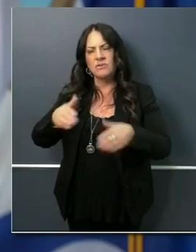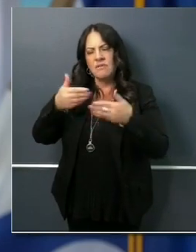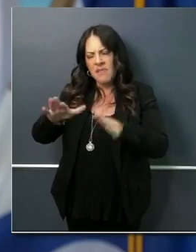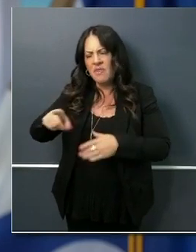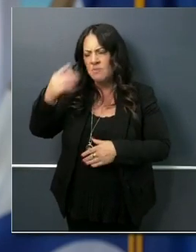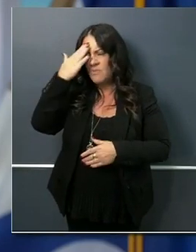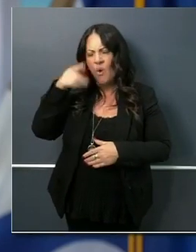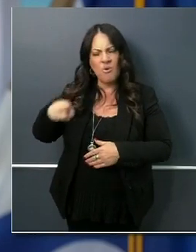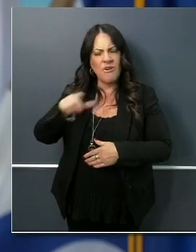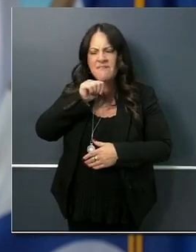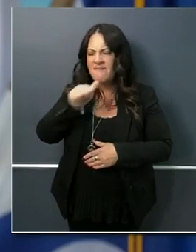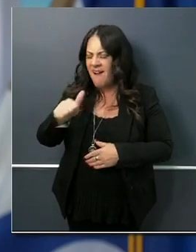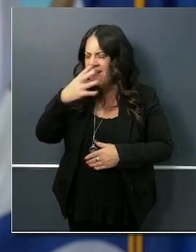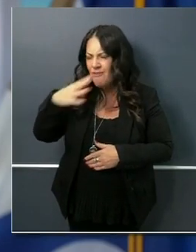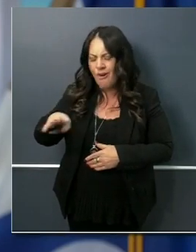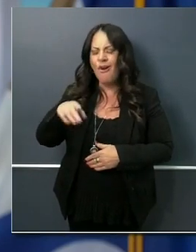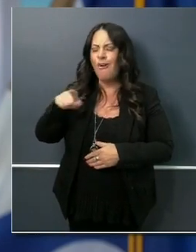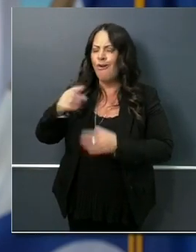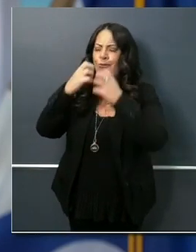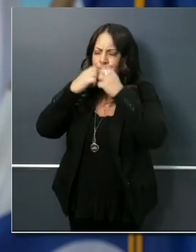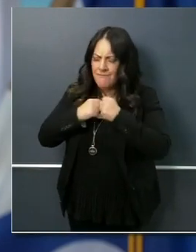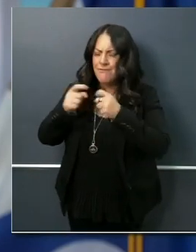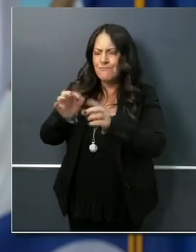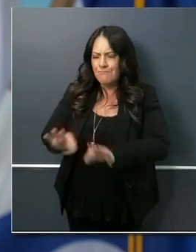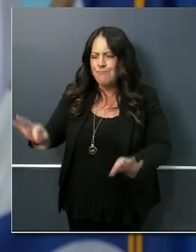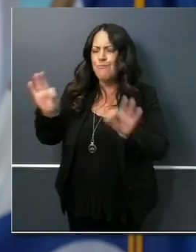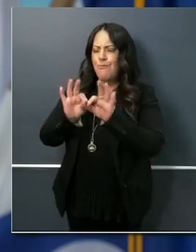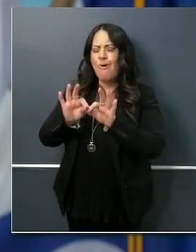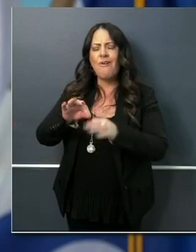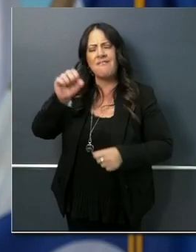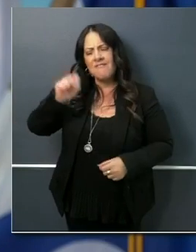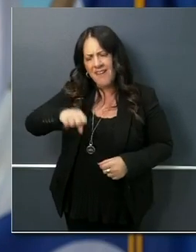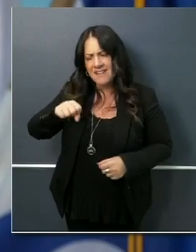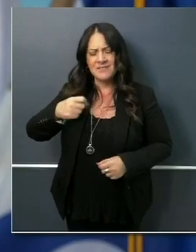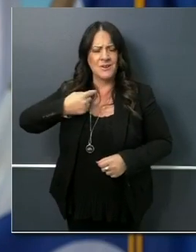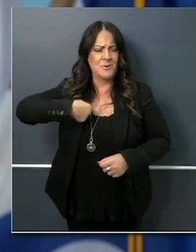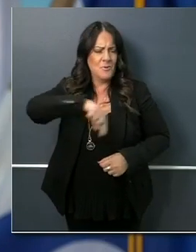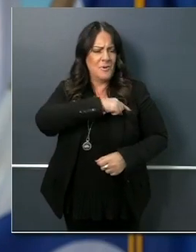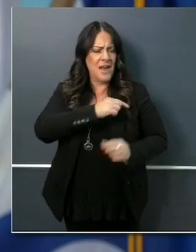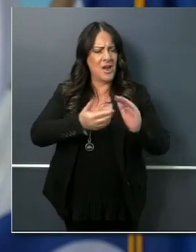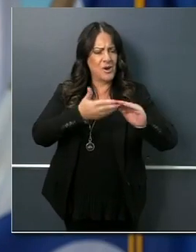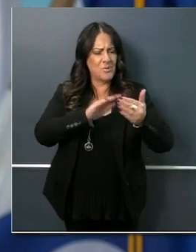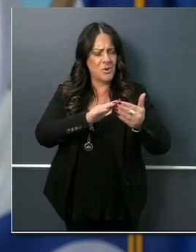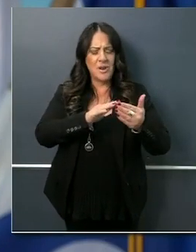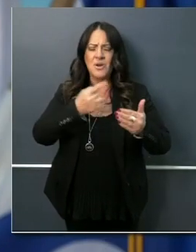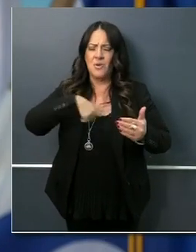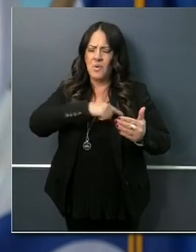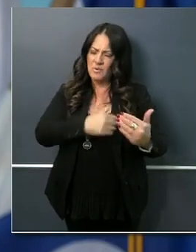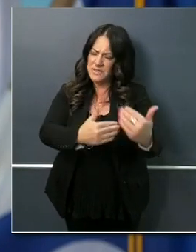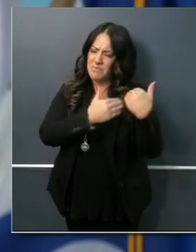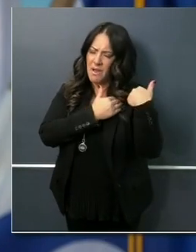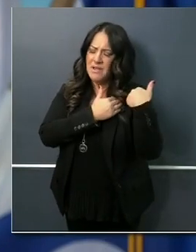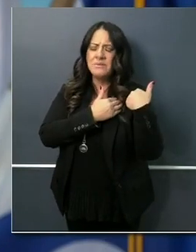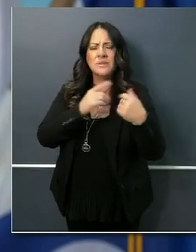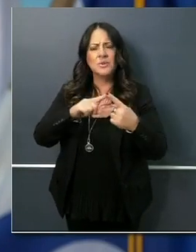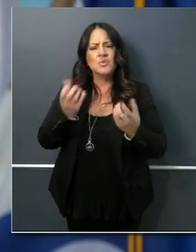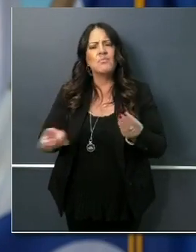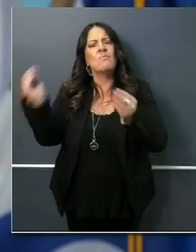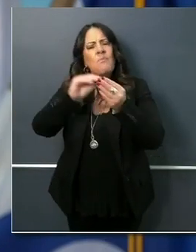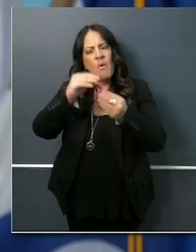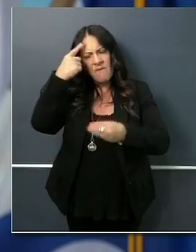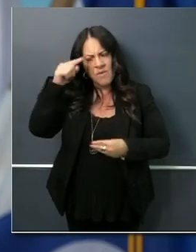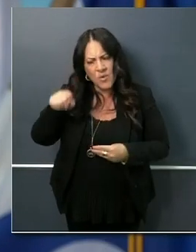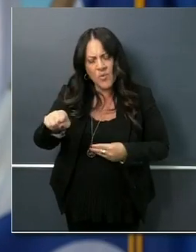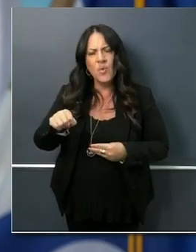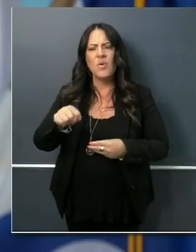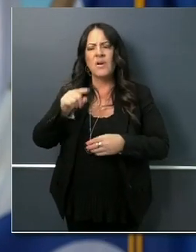not alone, that you matter and we care, and as a community, we have a responsibility to do more and do